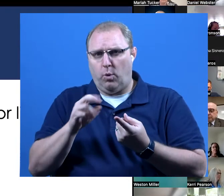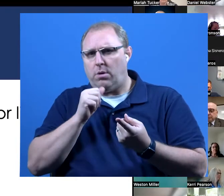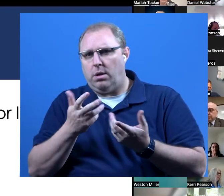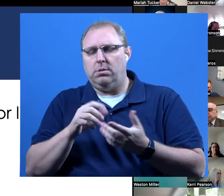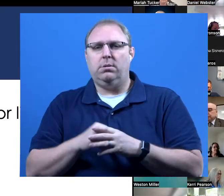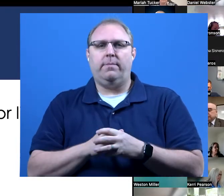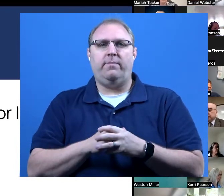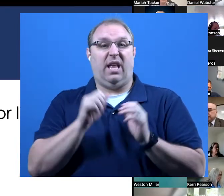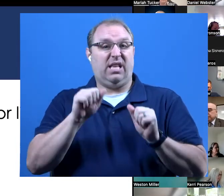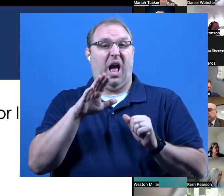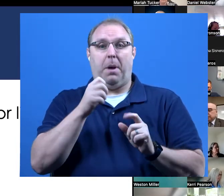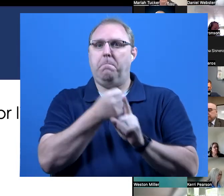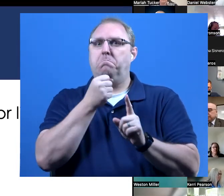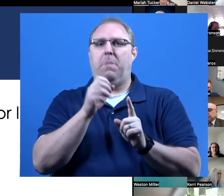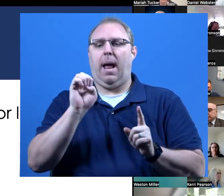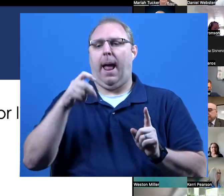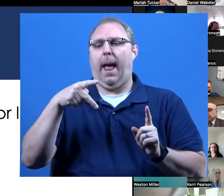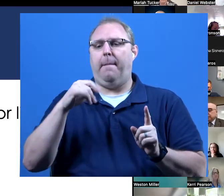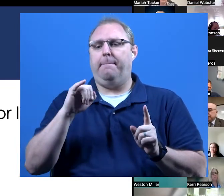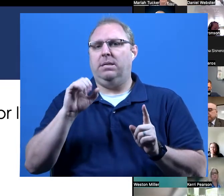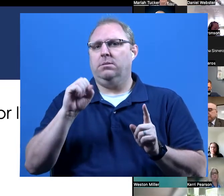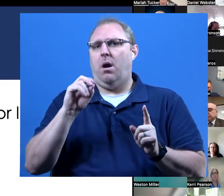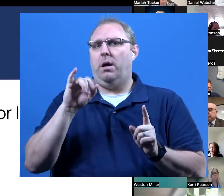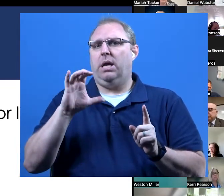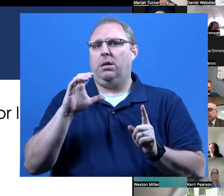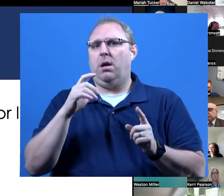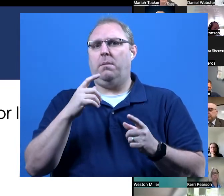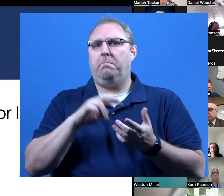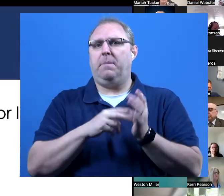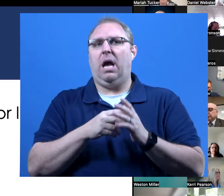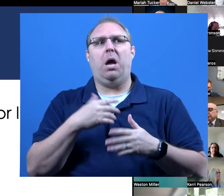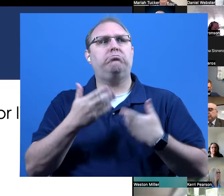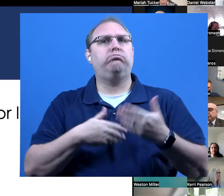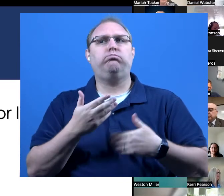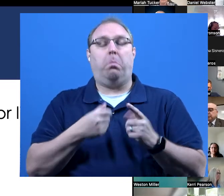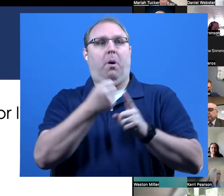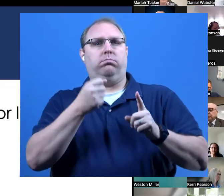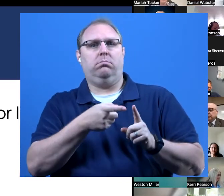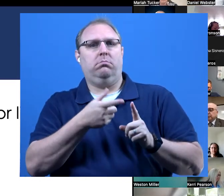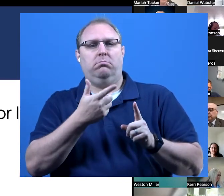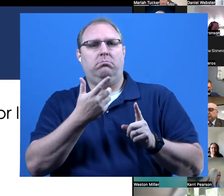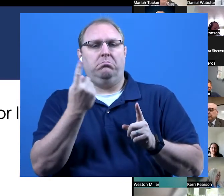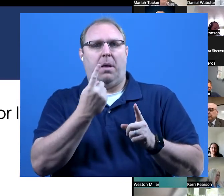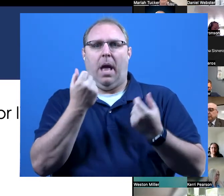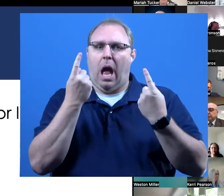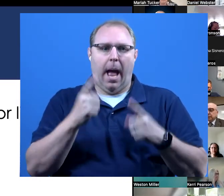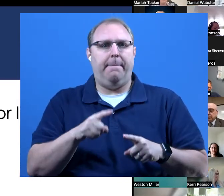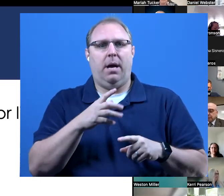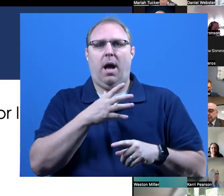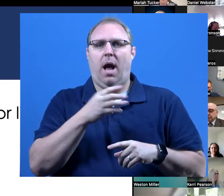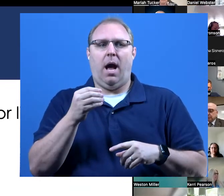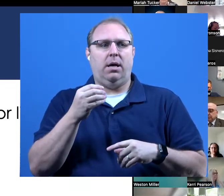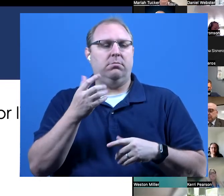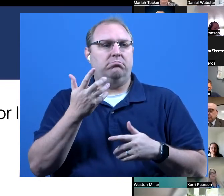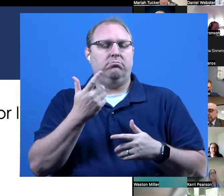a situation occurs at times, but not all the time. Well, that could also be considered a